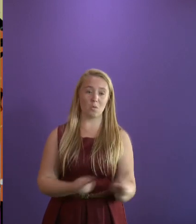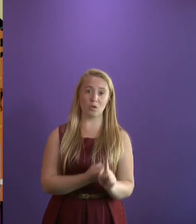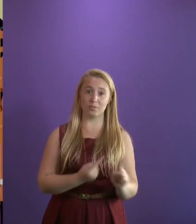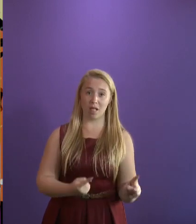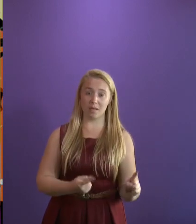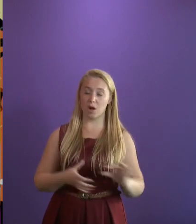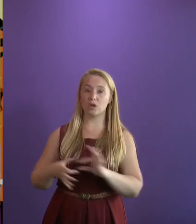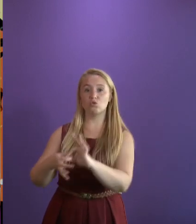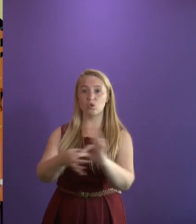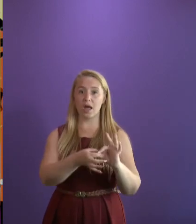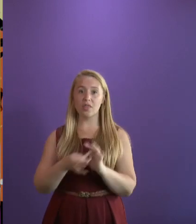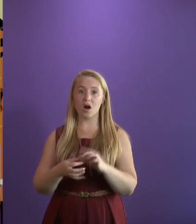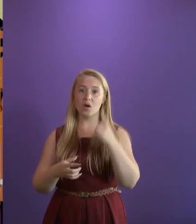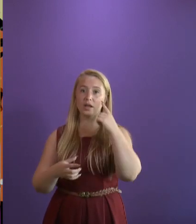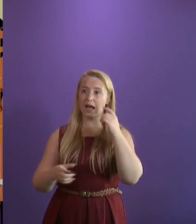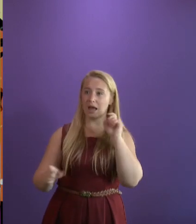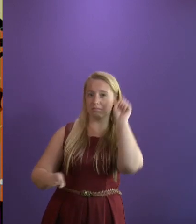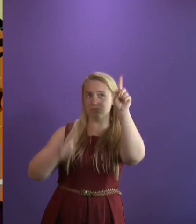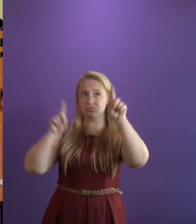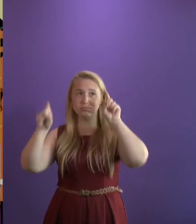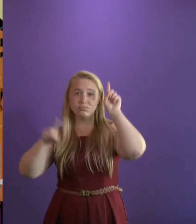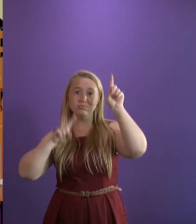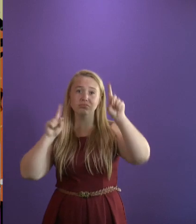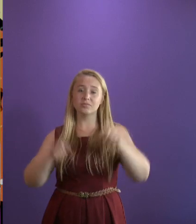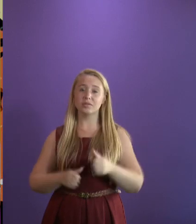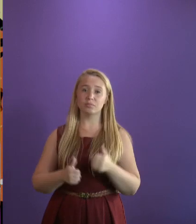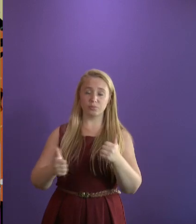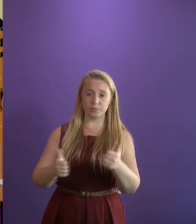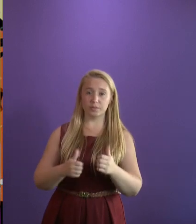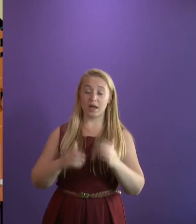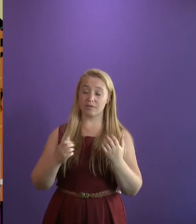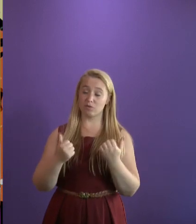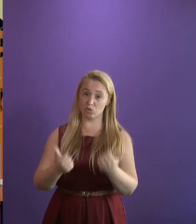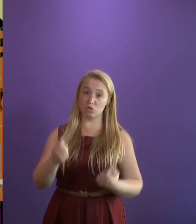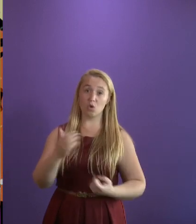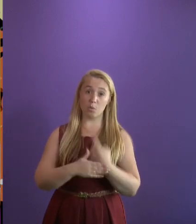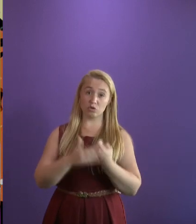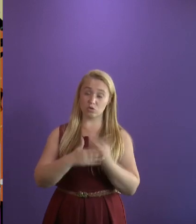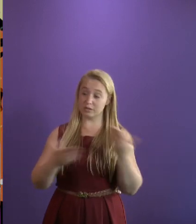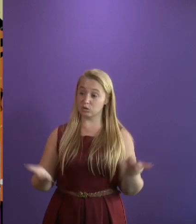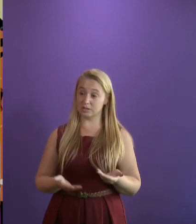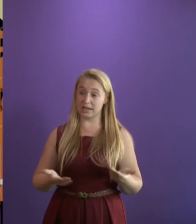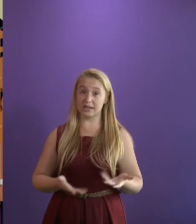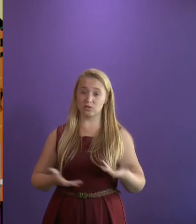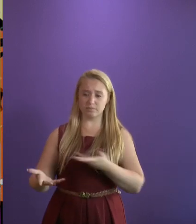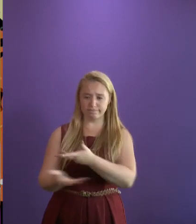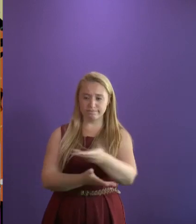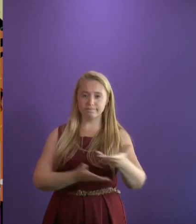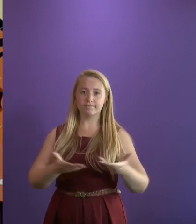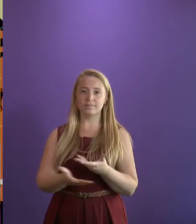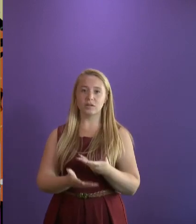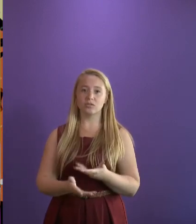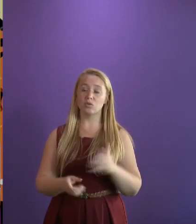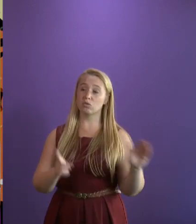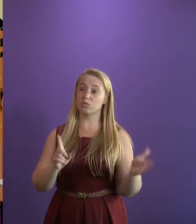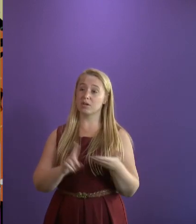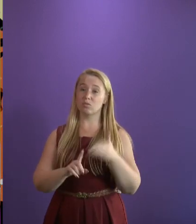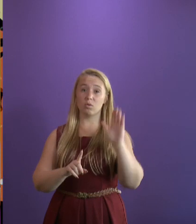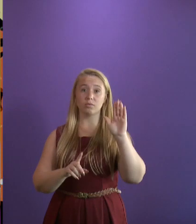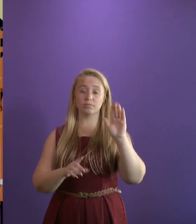answers, and all of us in this room today have a good chance of doing that. So we do have to work to make sure that all sectors of our community,